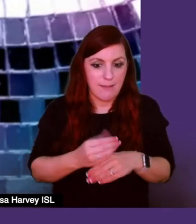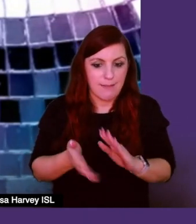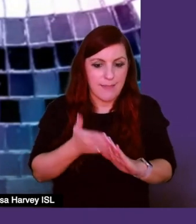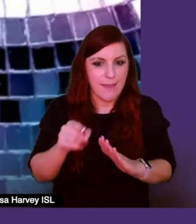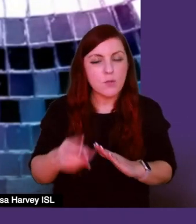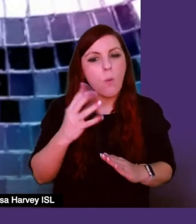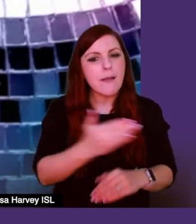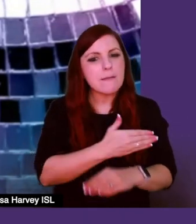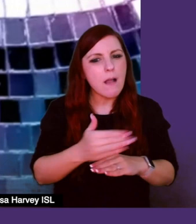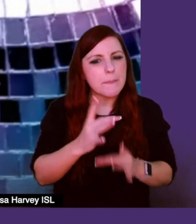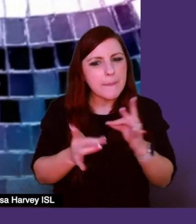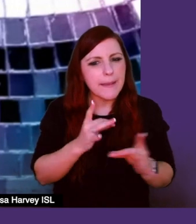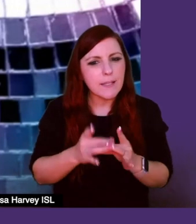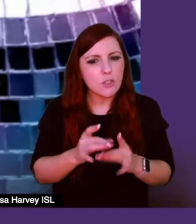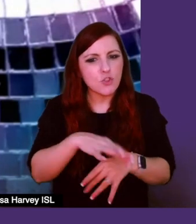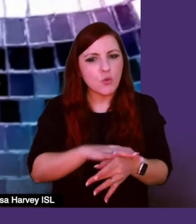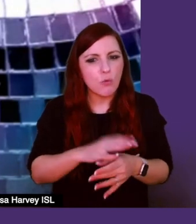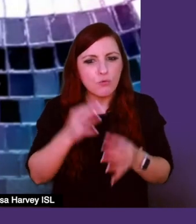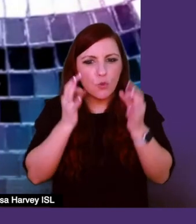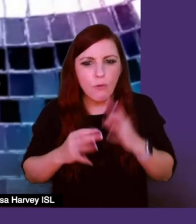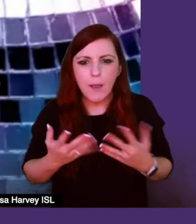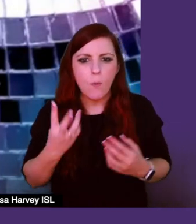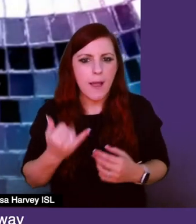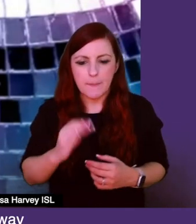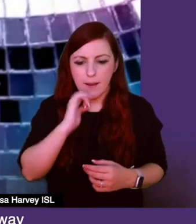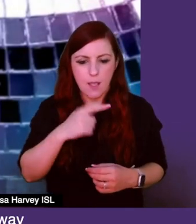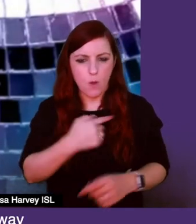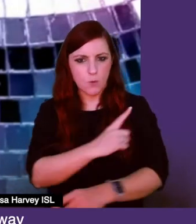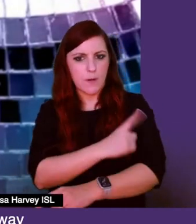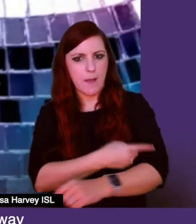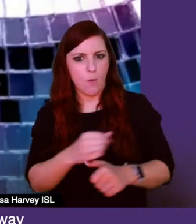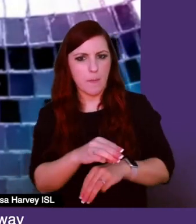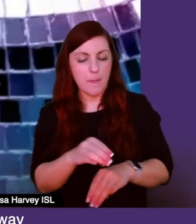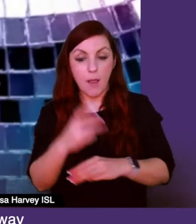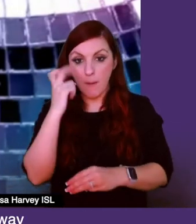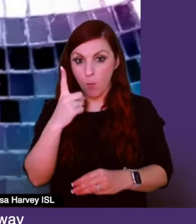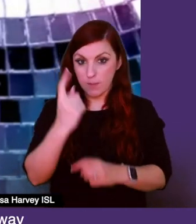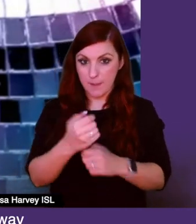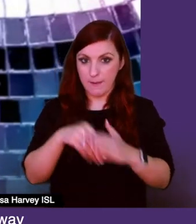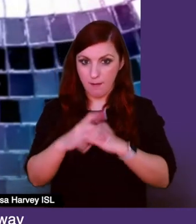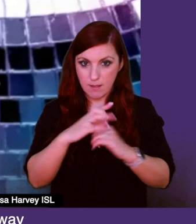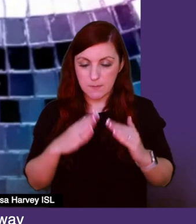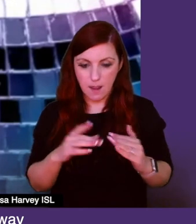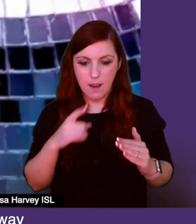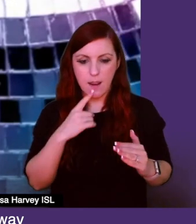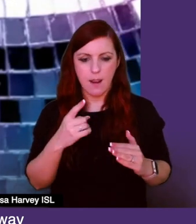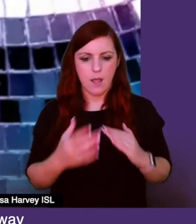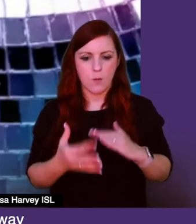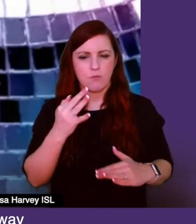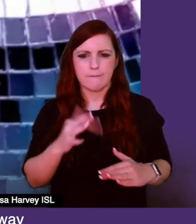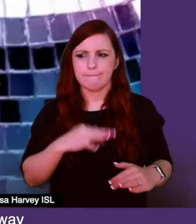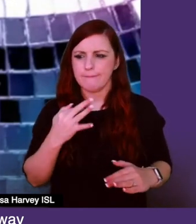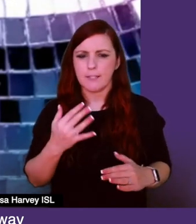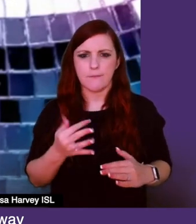The reason why I started my jewellery brand was just to empower people. I remember being in hospital one day and I wanted a way to just make myself